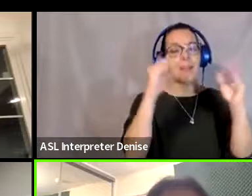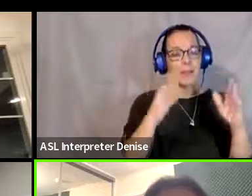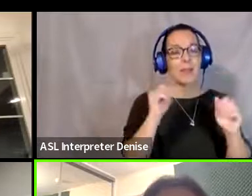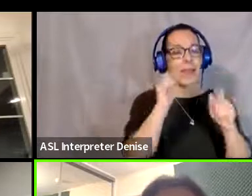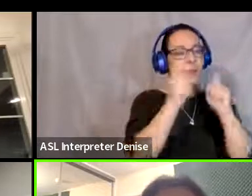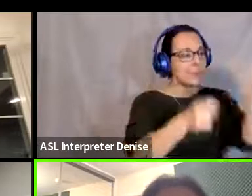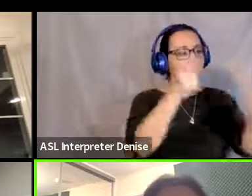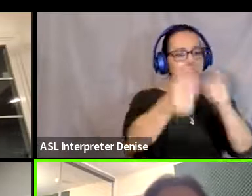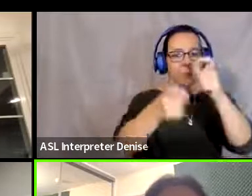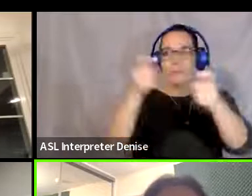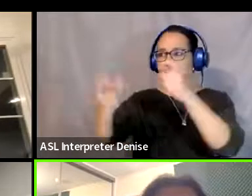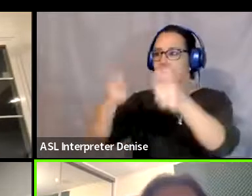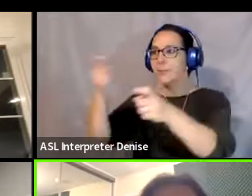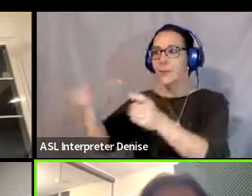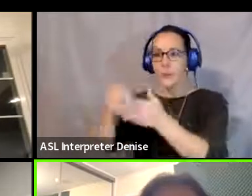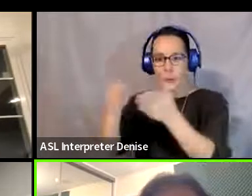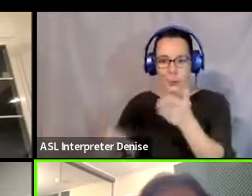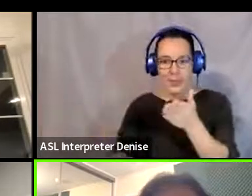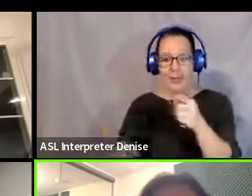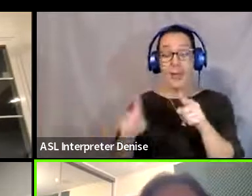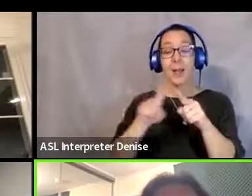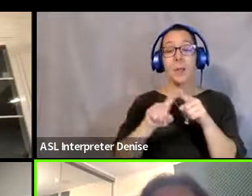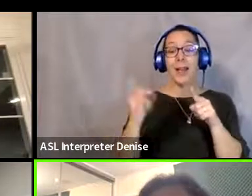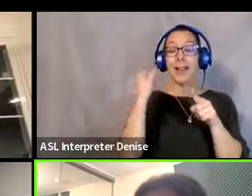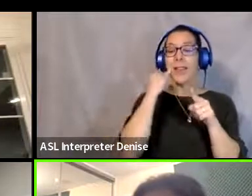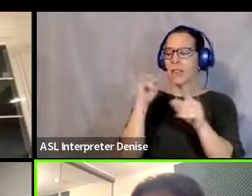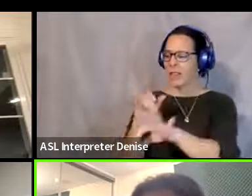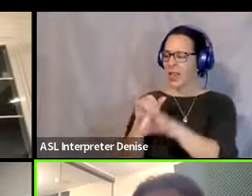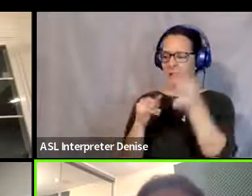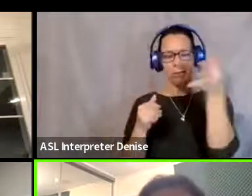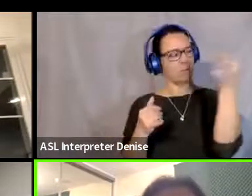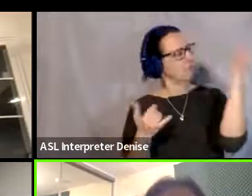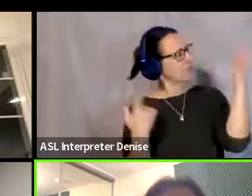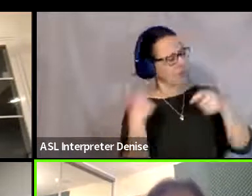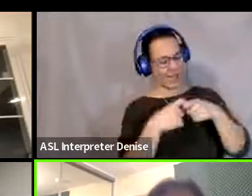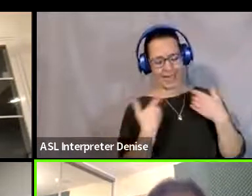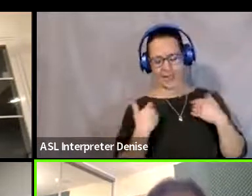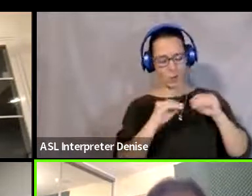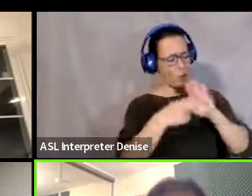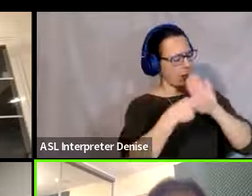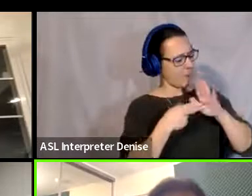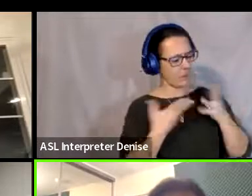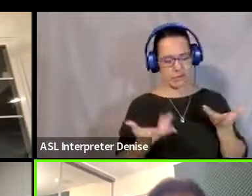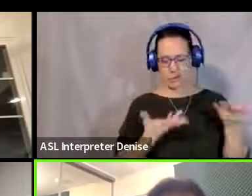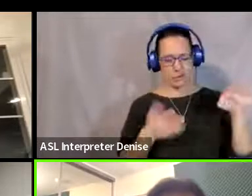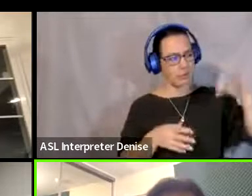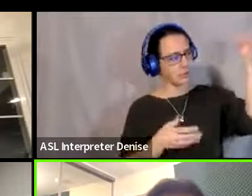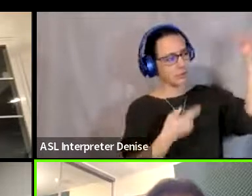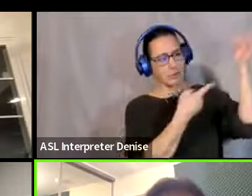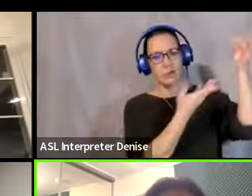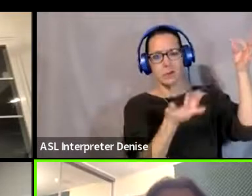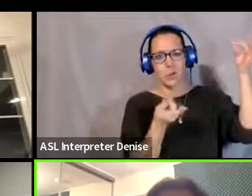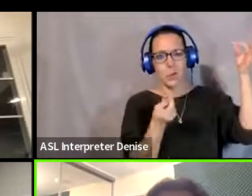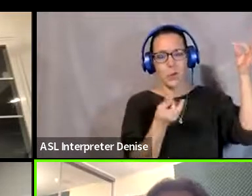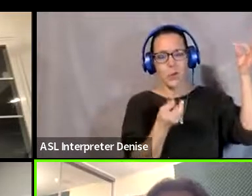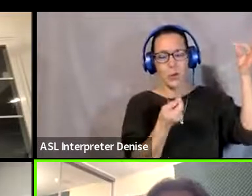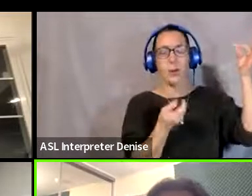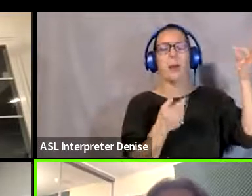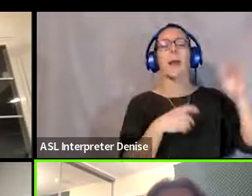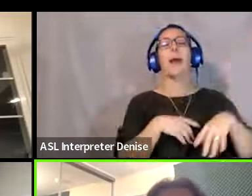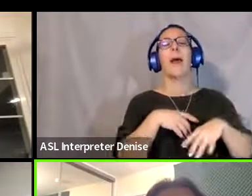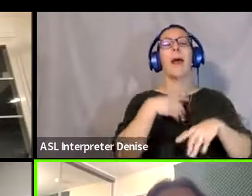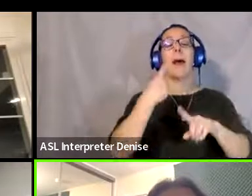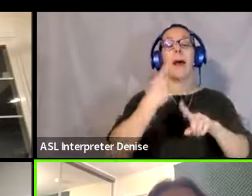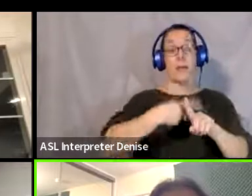the unlabeled things, she really has a problem with it. So what is happening there? Once a month, every